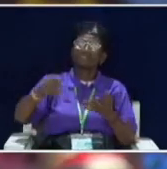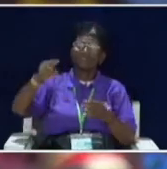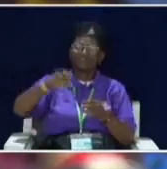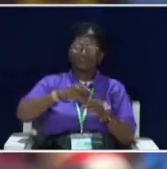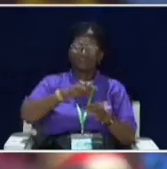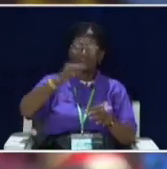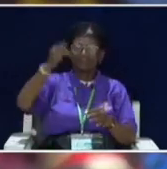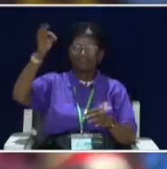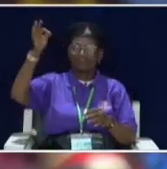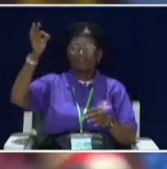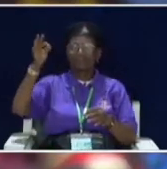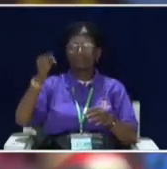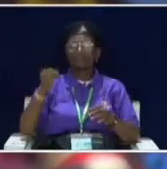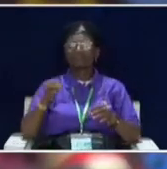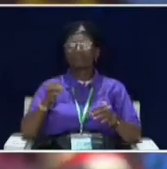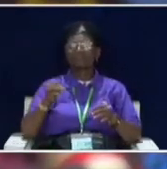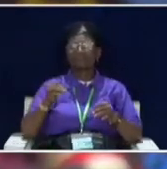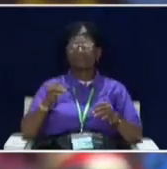The